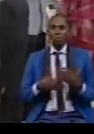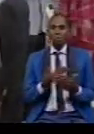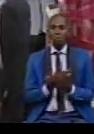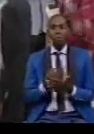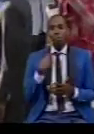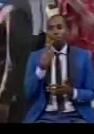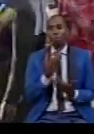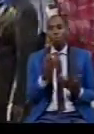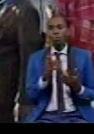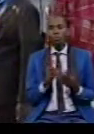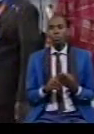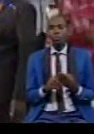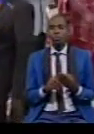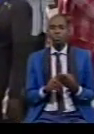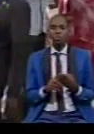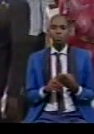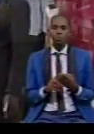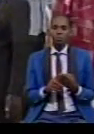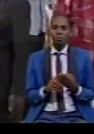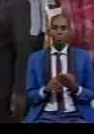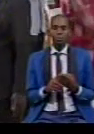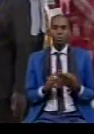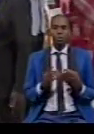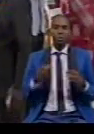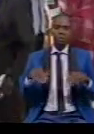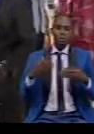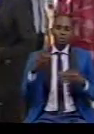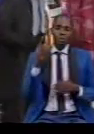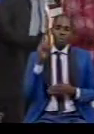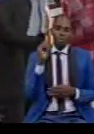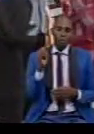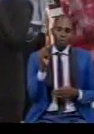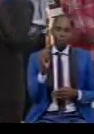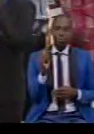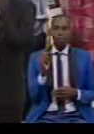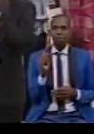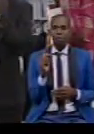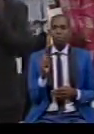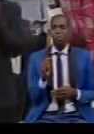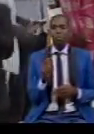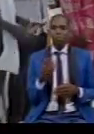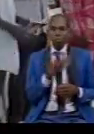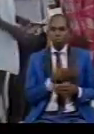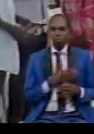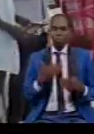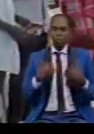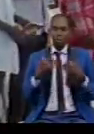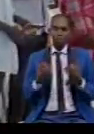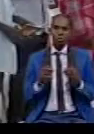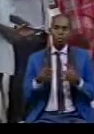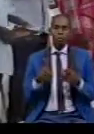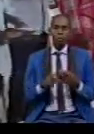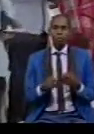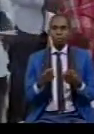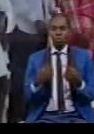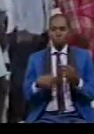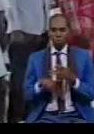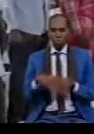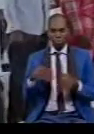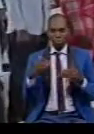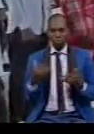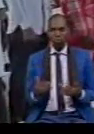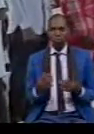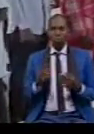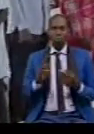and over all the power of the enemy, and nothing shall by any means hurt you. You wake up in the